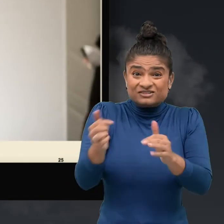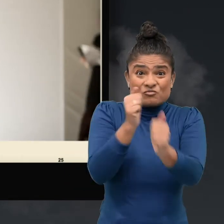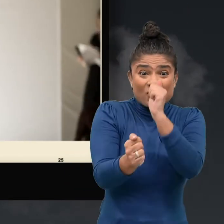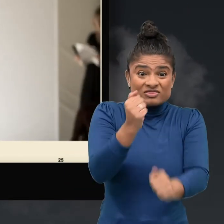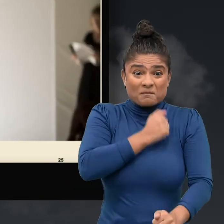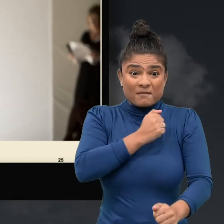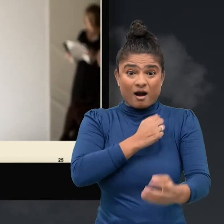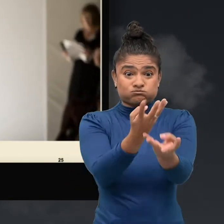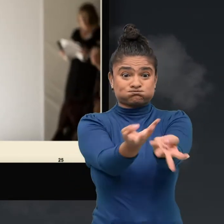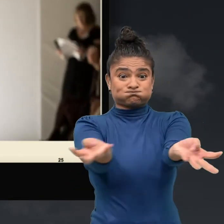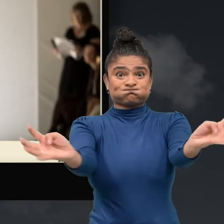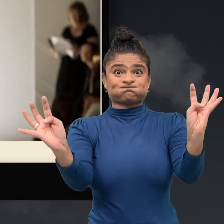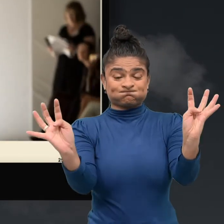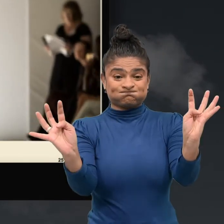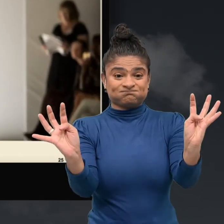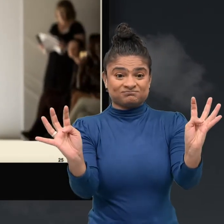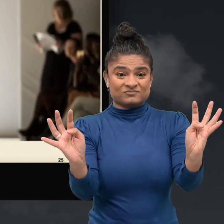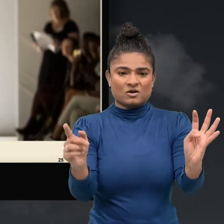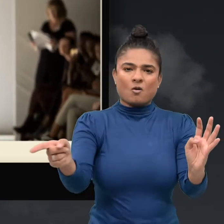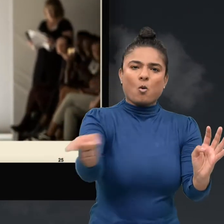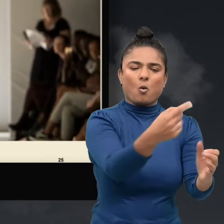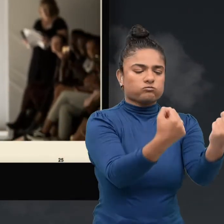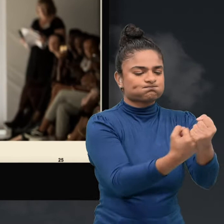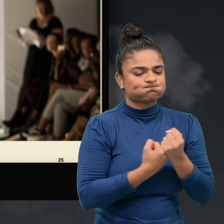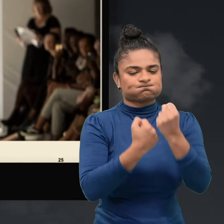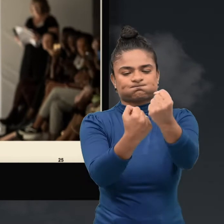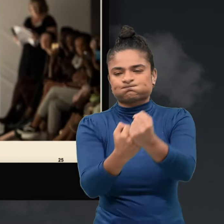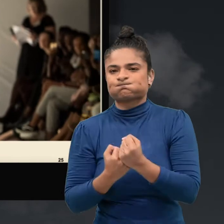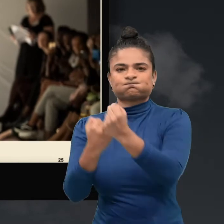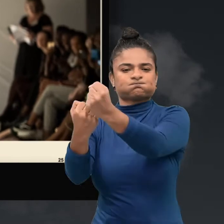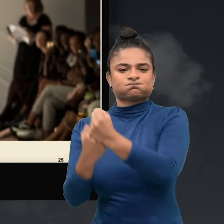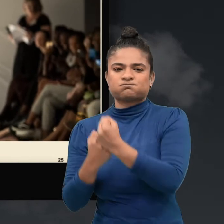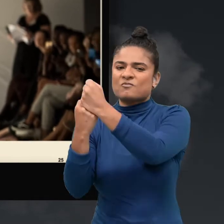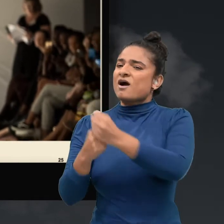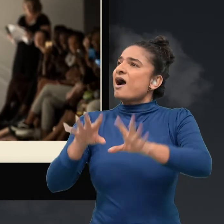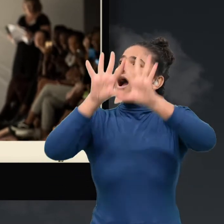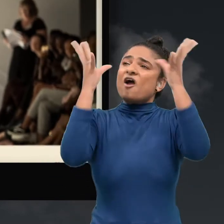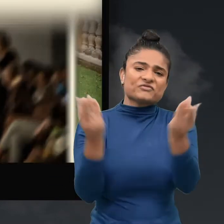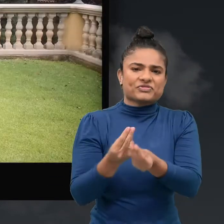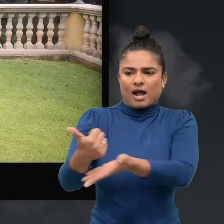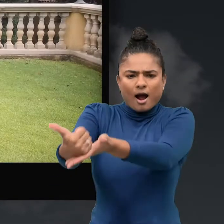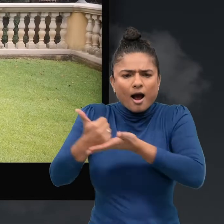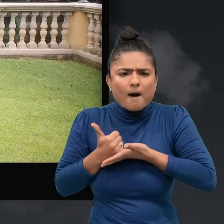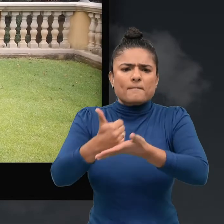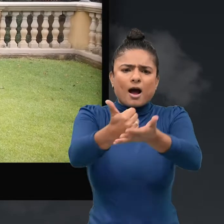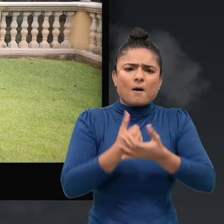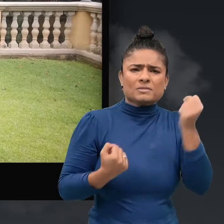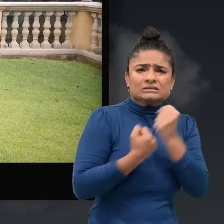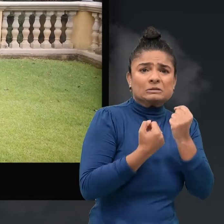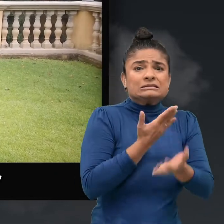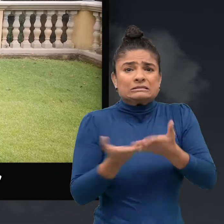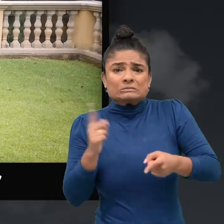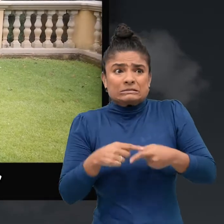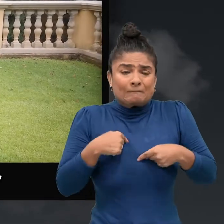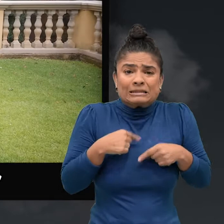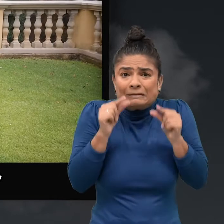family, my fans, my facilitator and my brother, they all support me and help me with